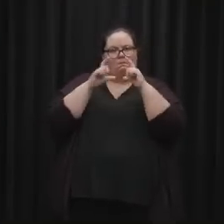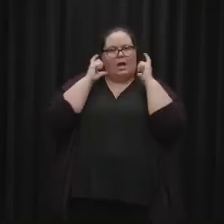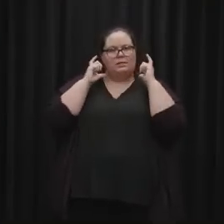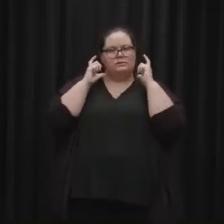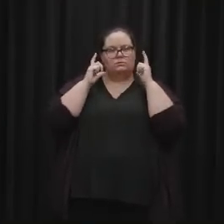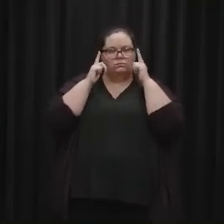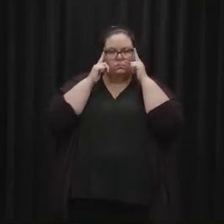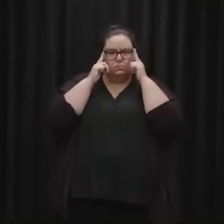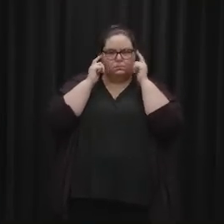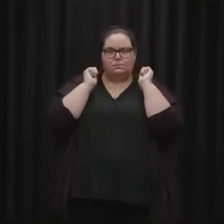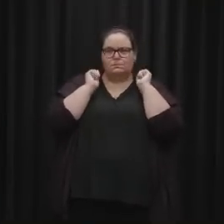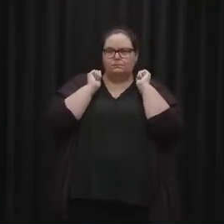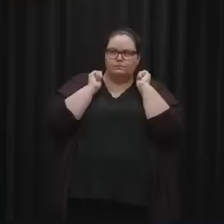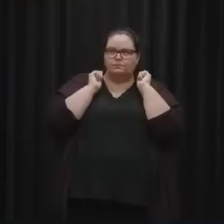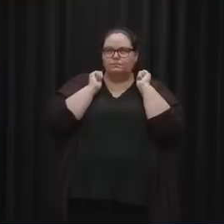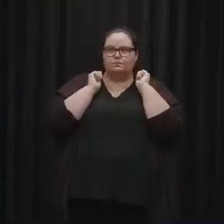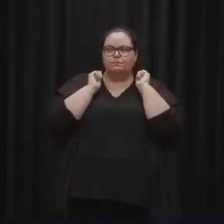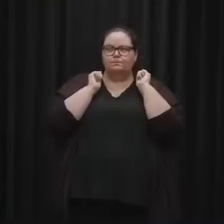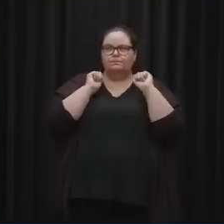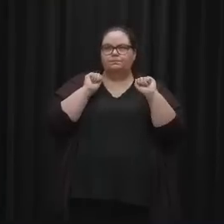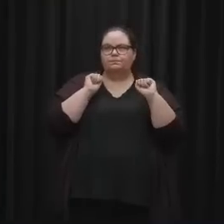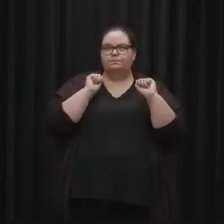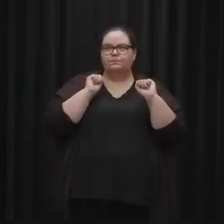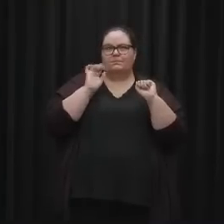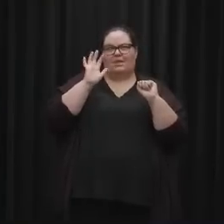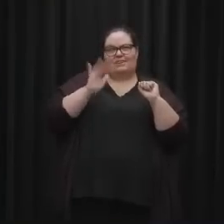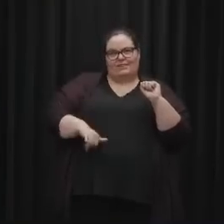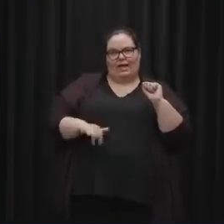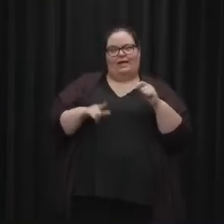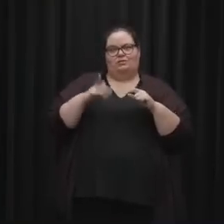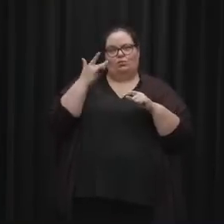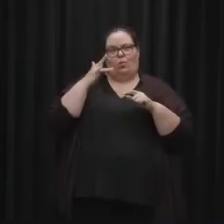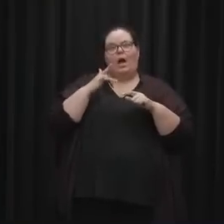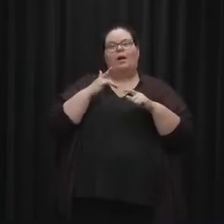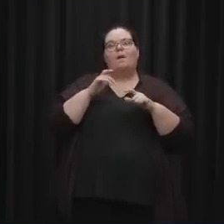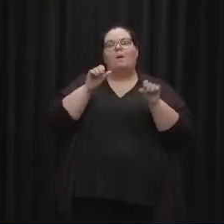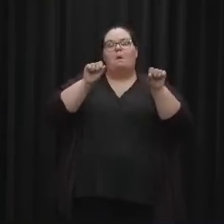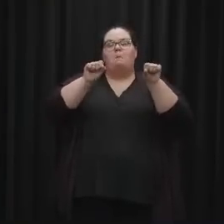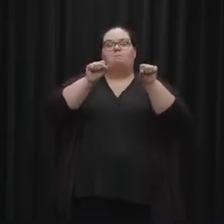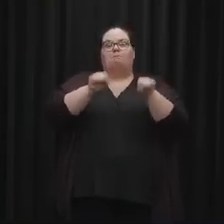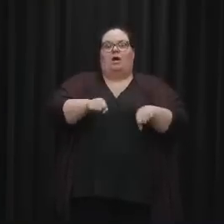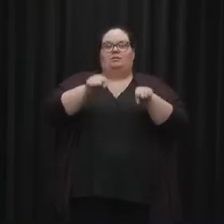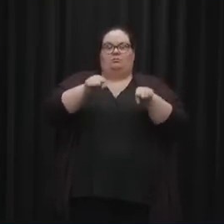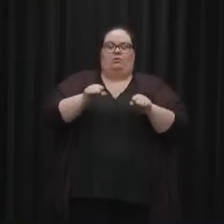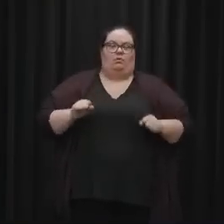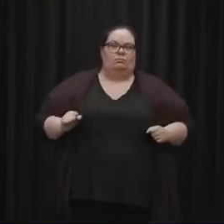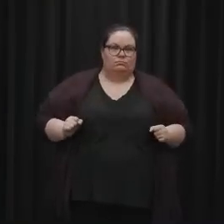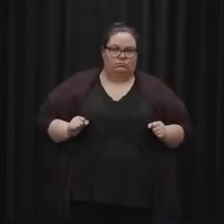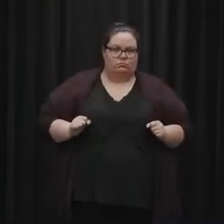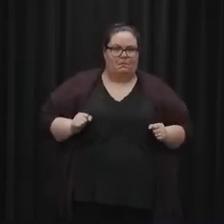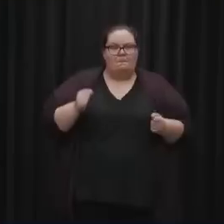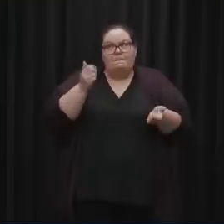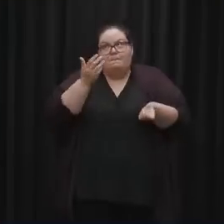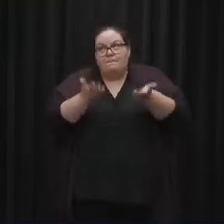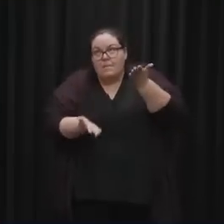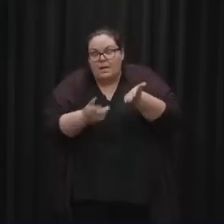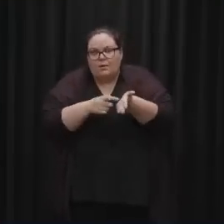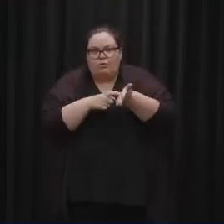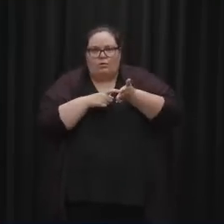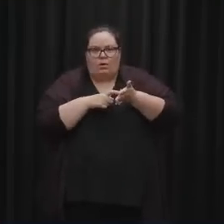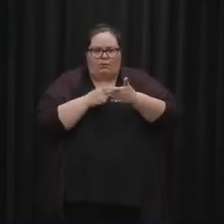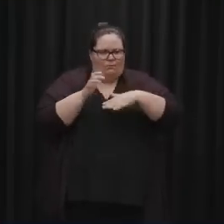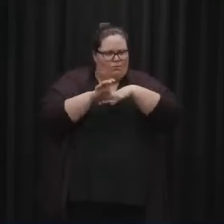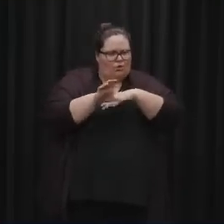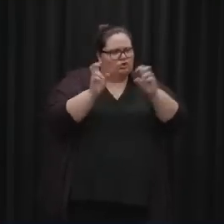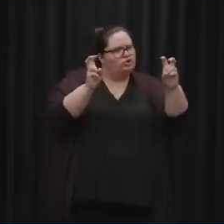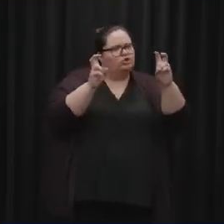this, of our increased scrutiny, then that's why I'm leaving this door open. That's why we're saying, it may be required, because we're